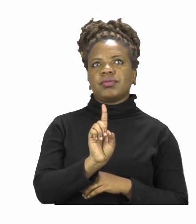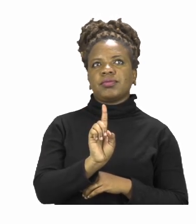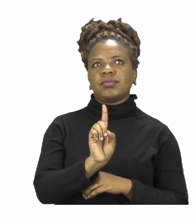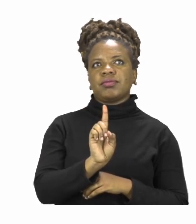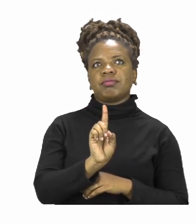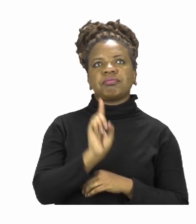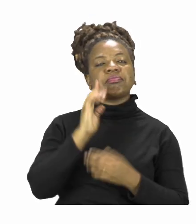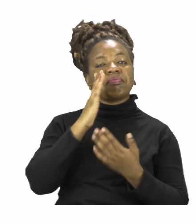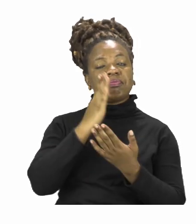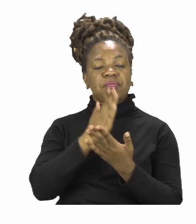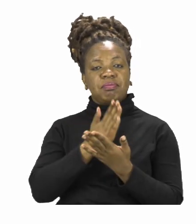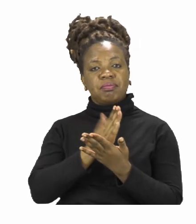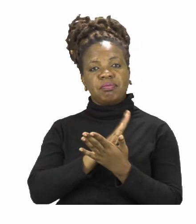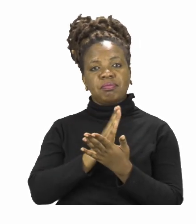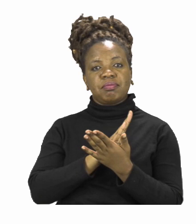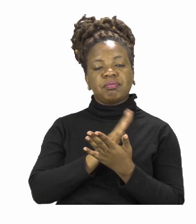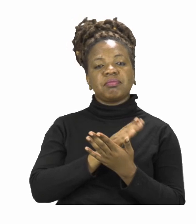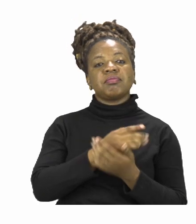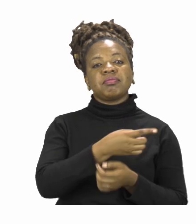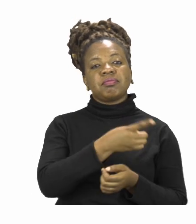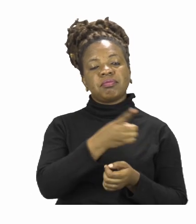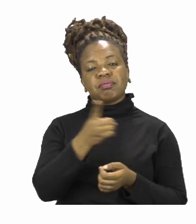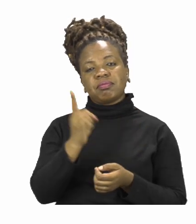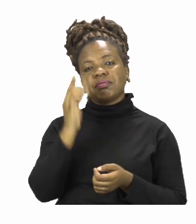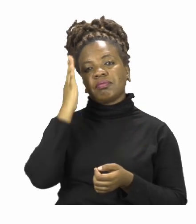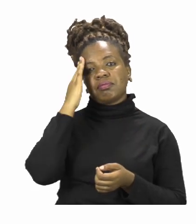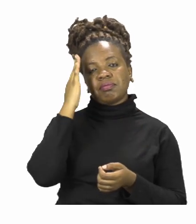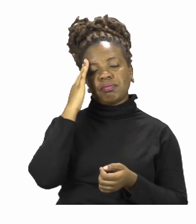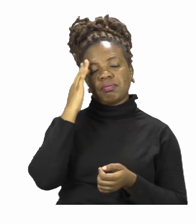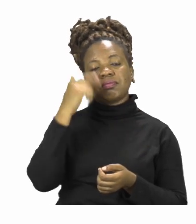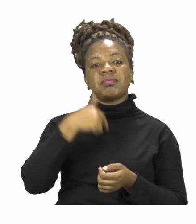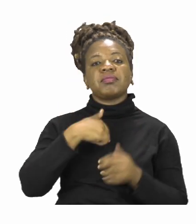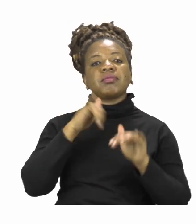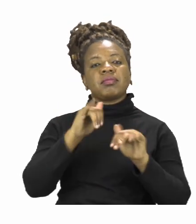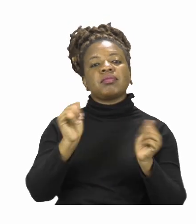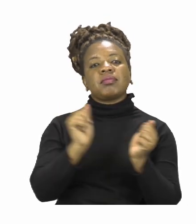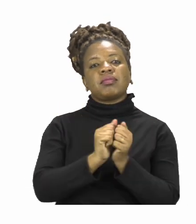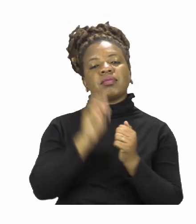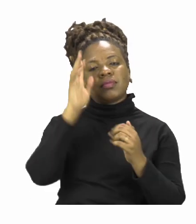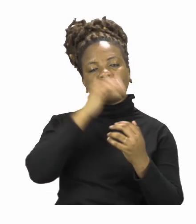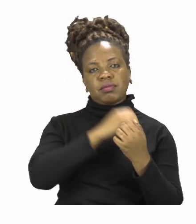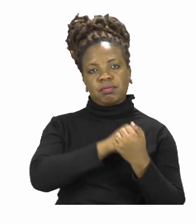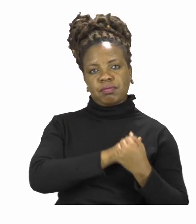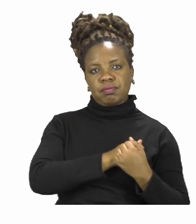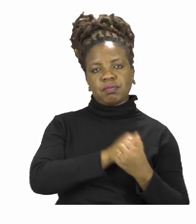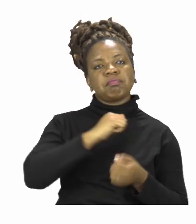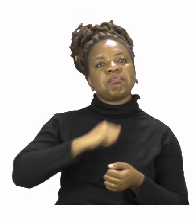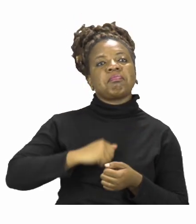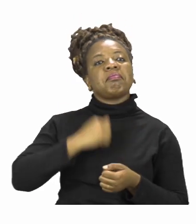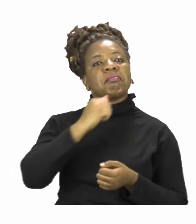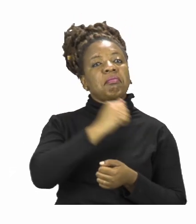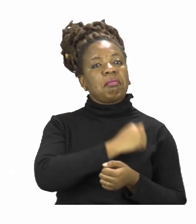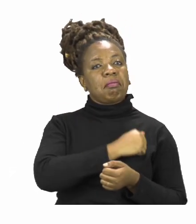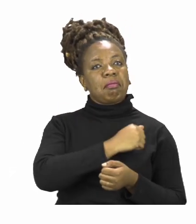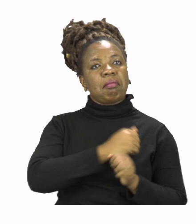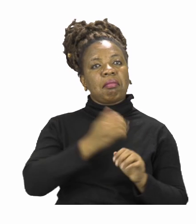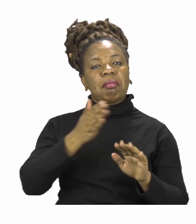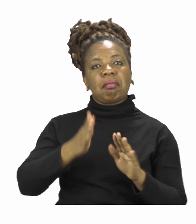you may know, I stay with my grandmother. My mother died of AIDS when I was